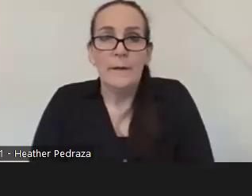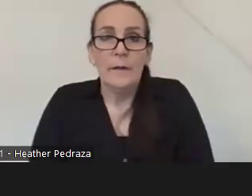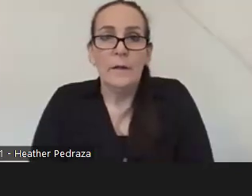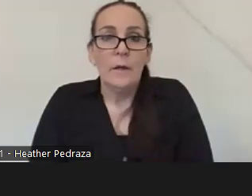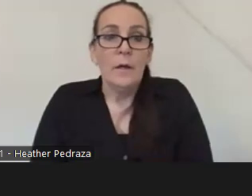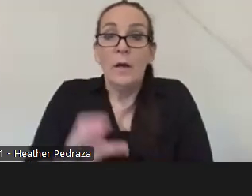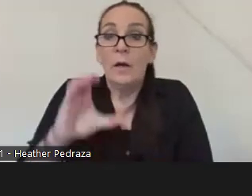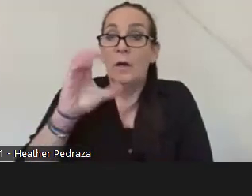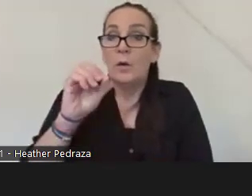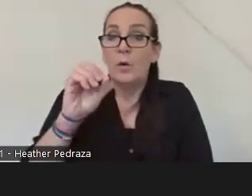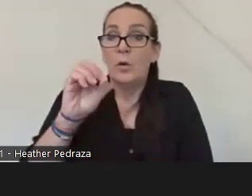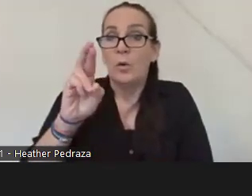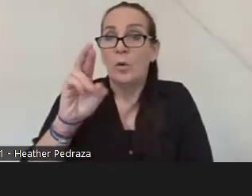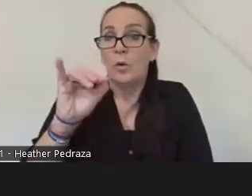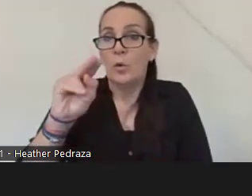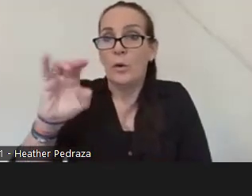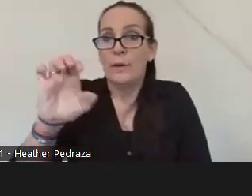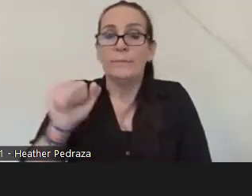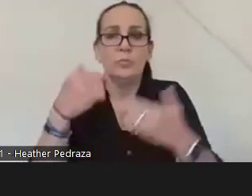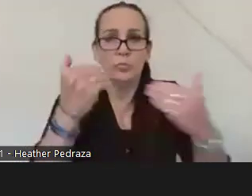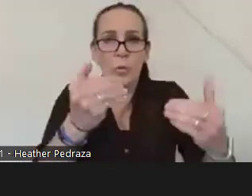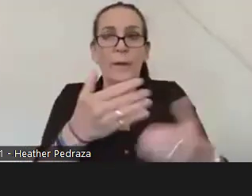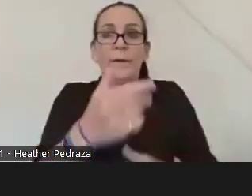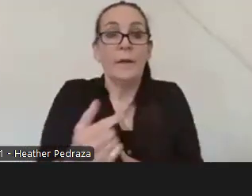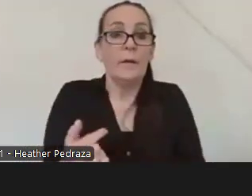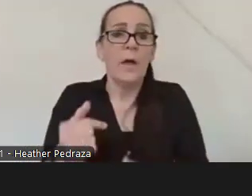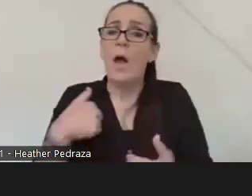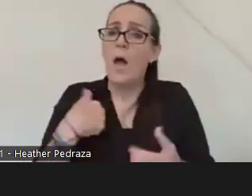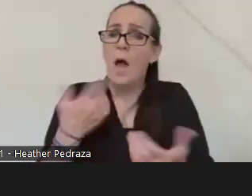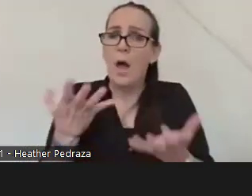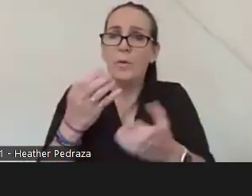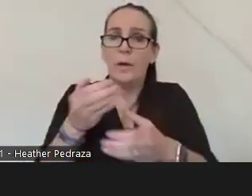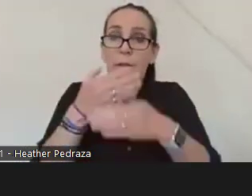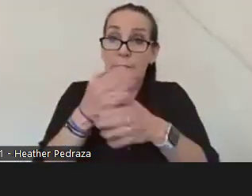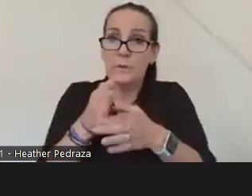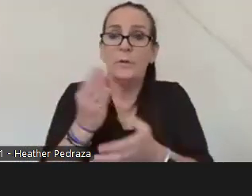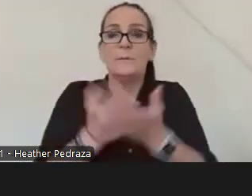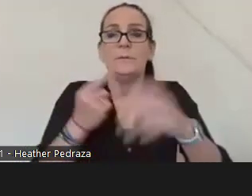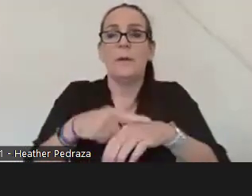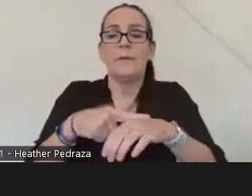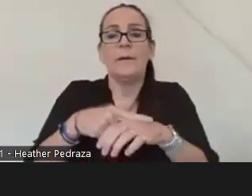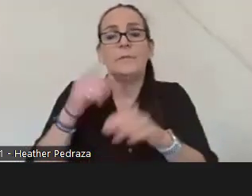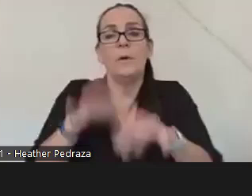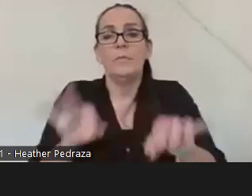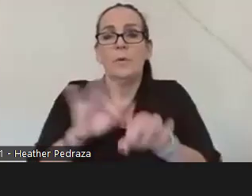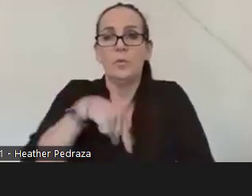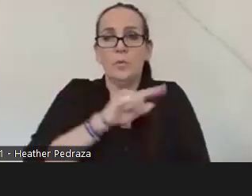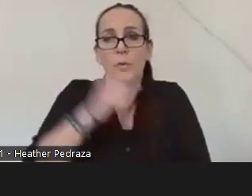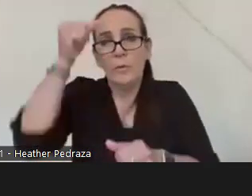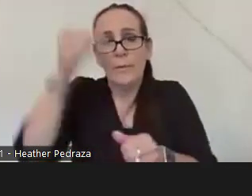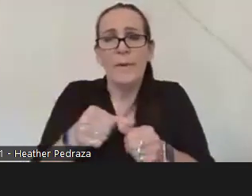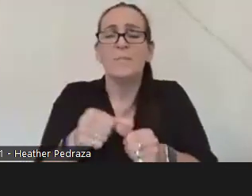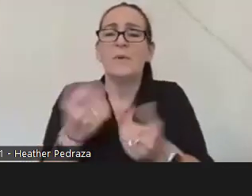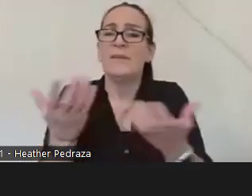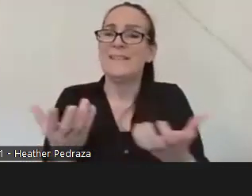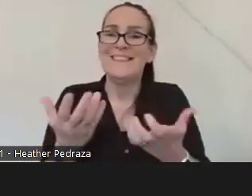Corinne can go ahead. I do want to share that sometimes we have to be mindful of the difficulties